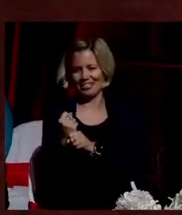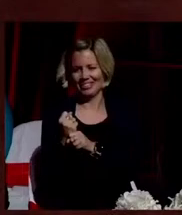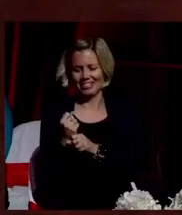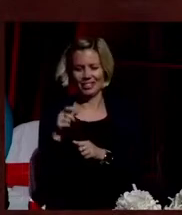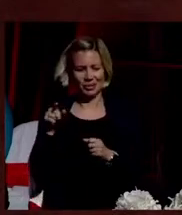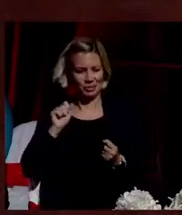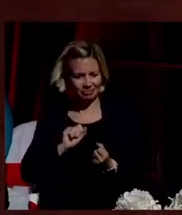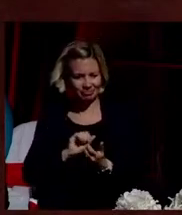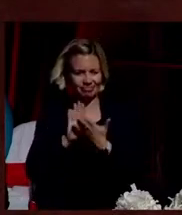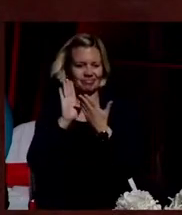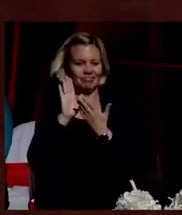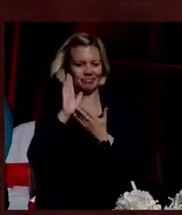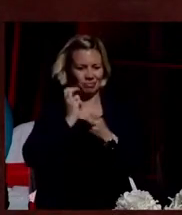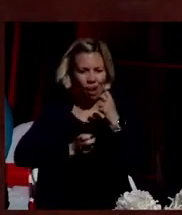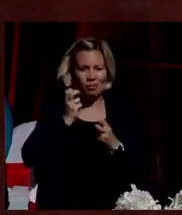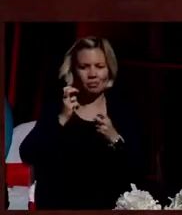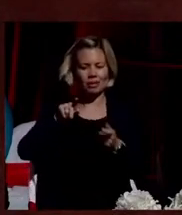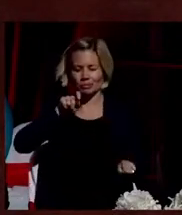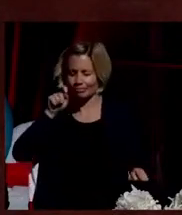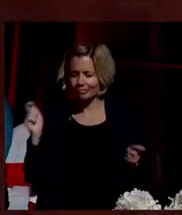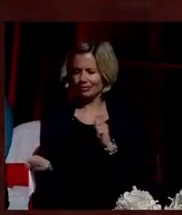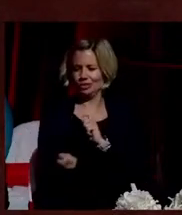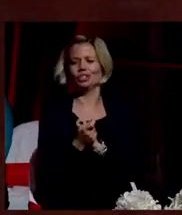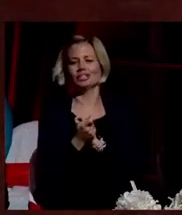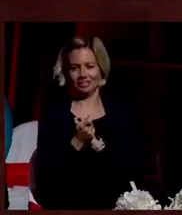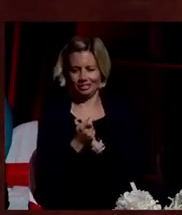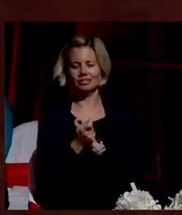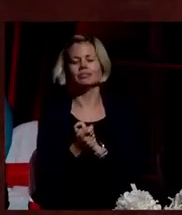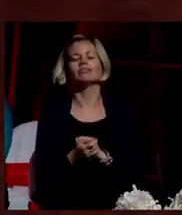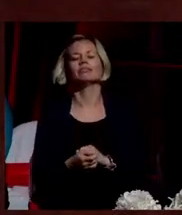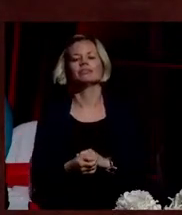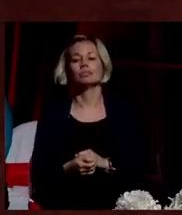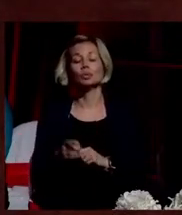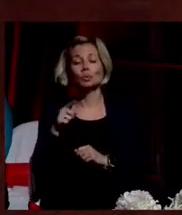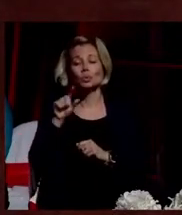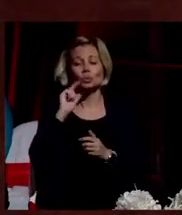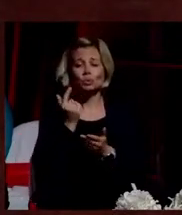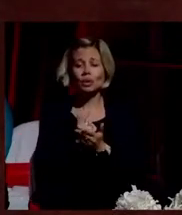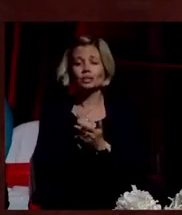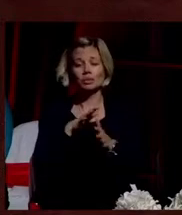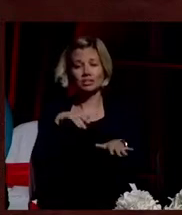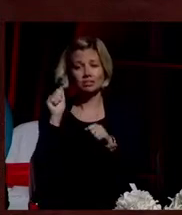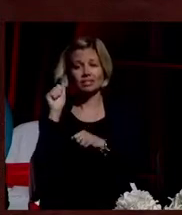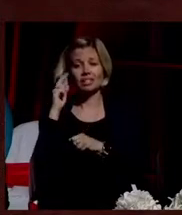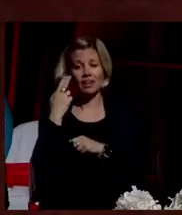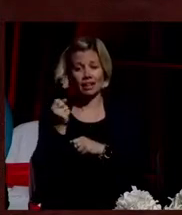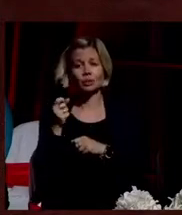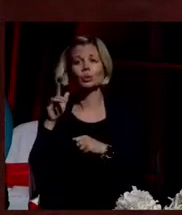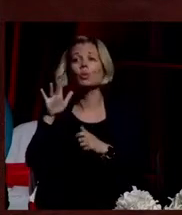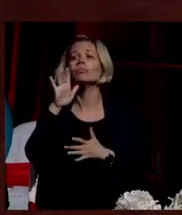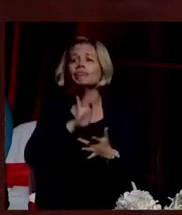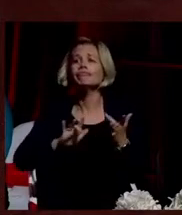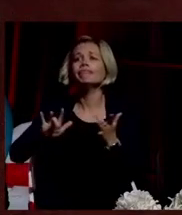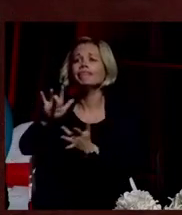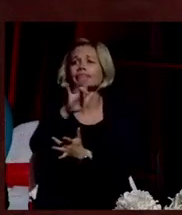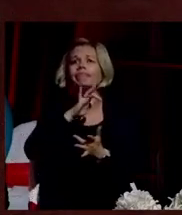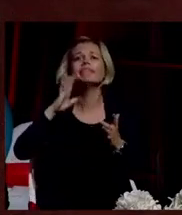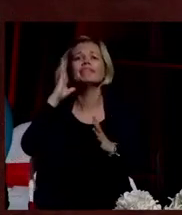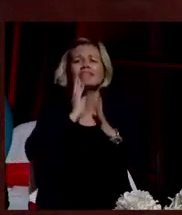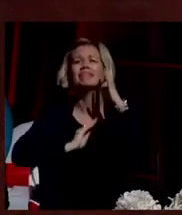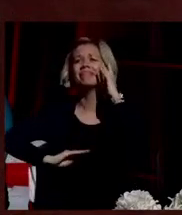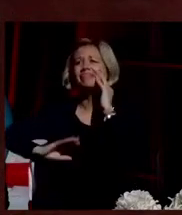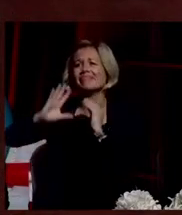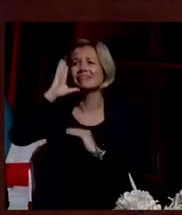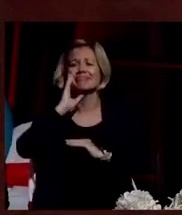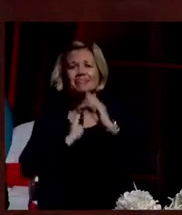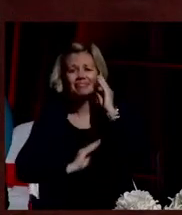has been given to you. As you leave Wooster and travel down your path in life, Things will happen to you, lots good and